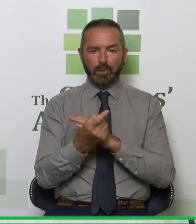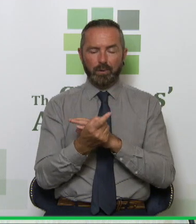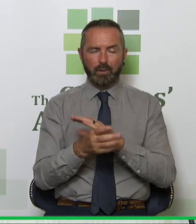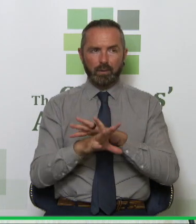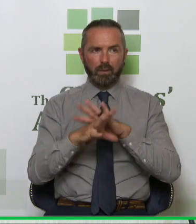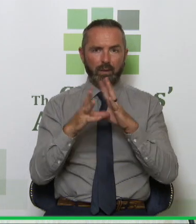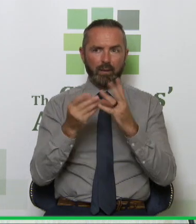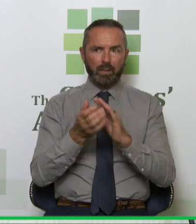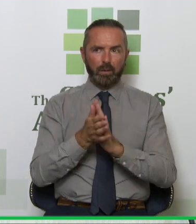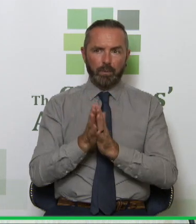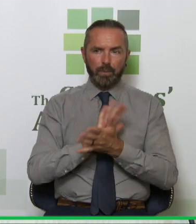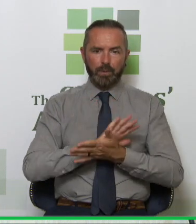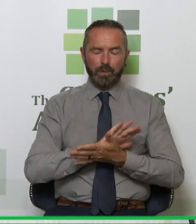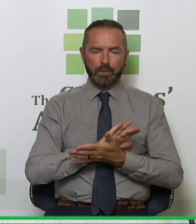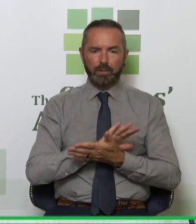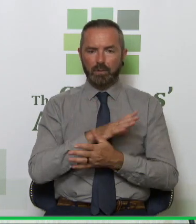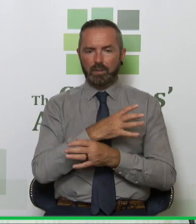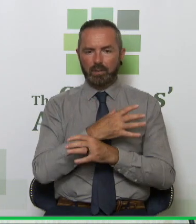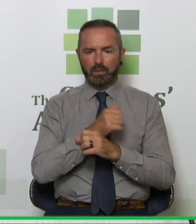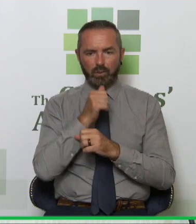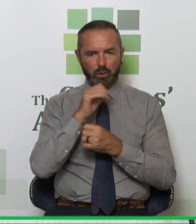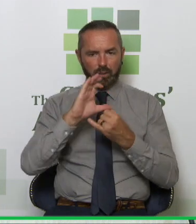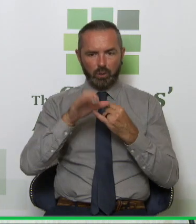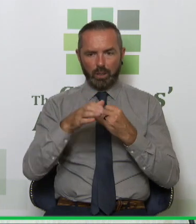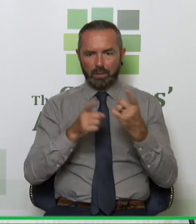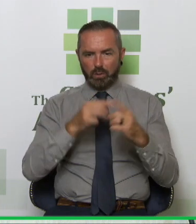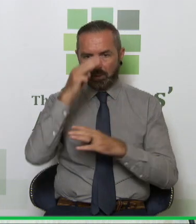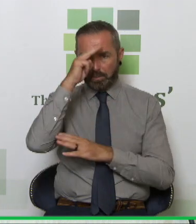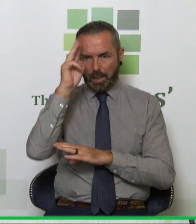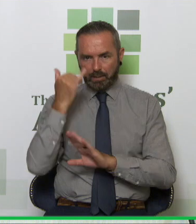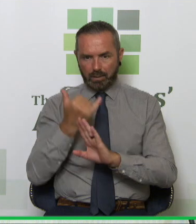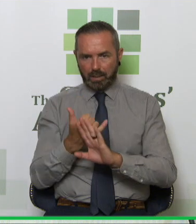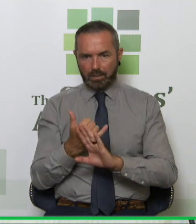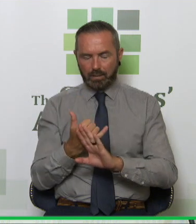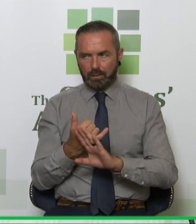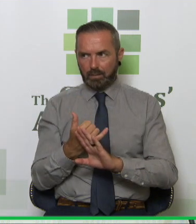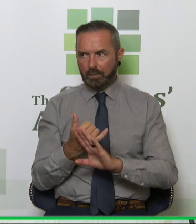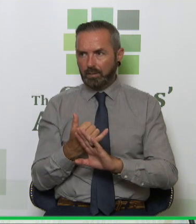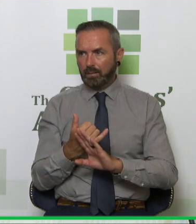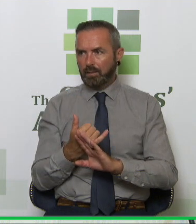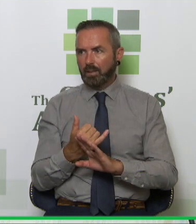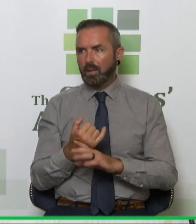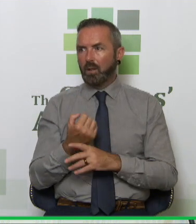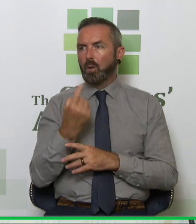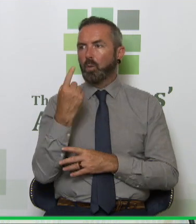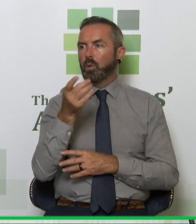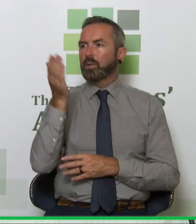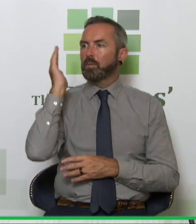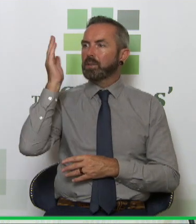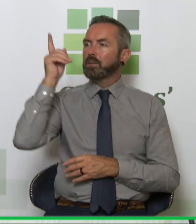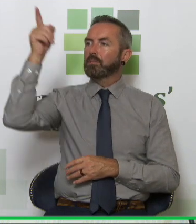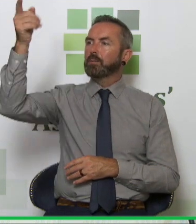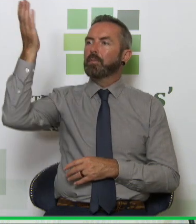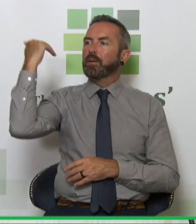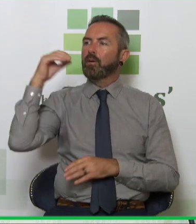thing up in the air, so I never got to do that master's. But as one of the speakers down there that